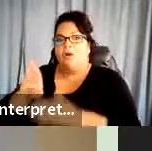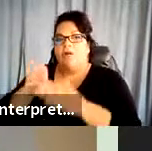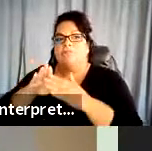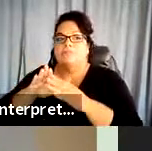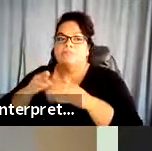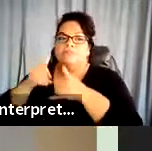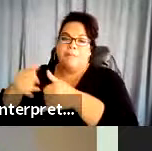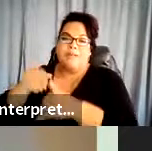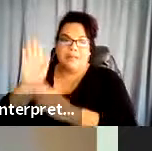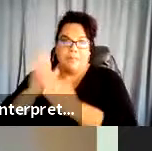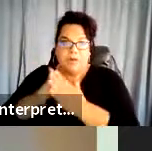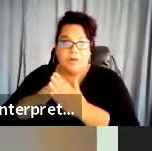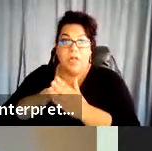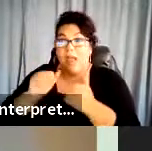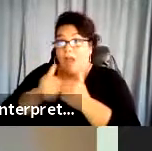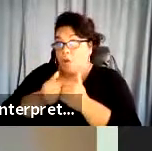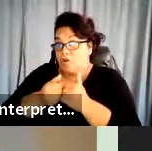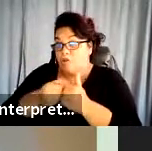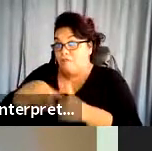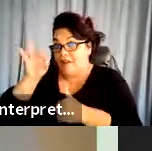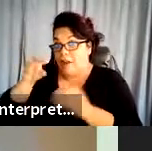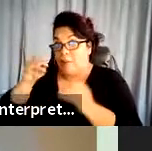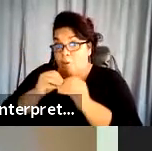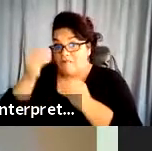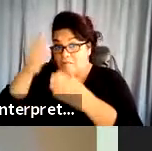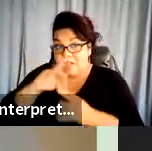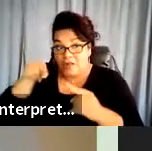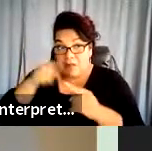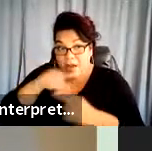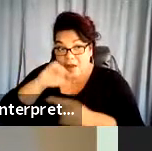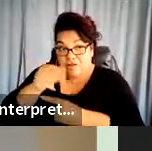JustinHallAwesomeComics.com,